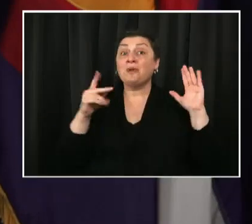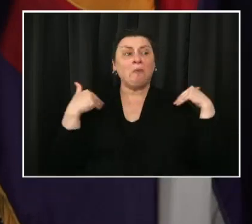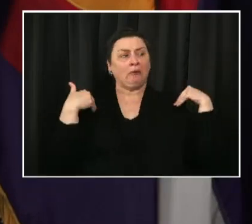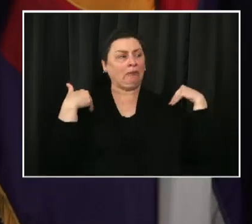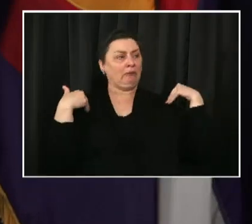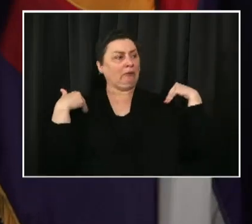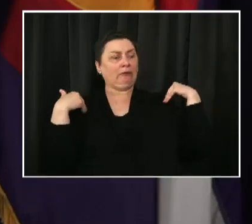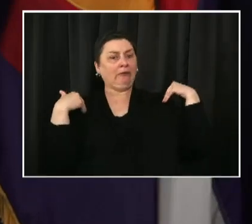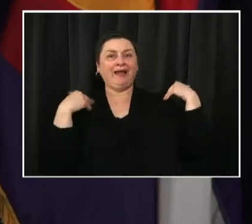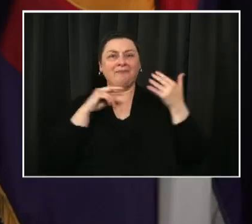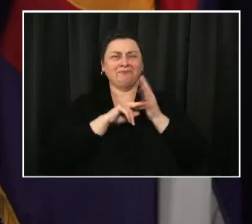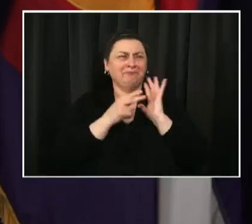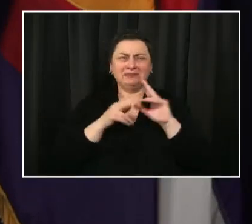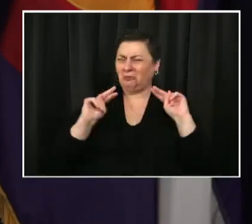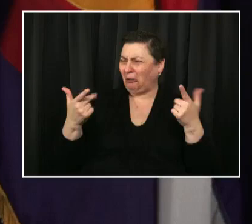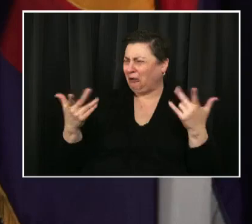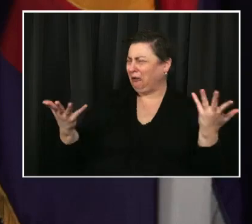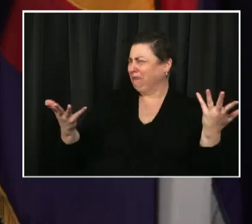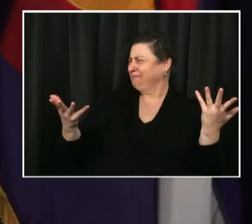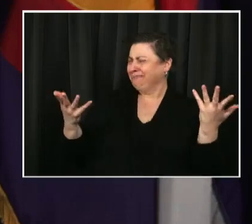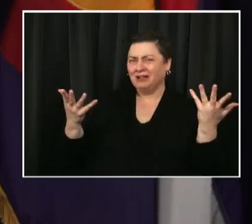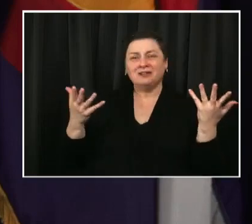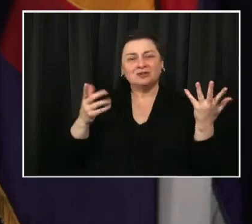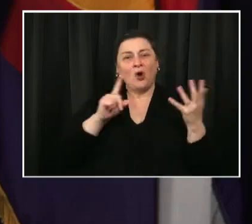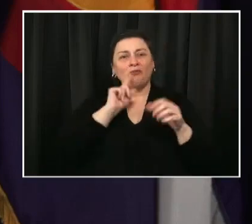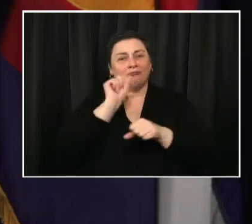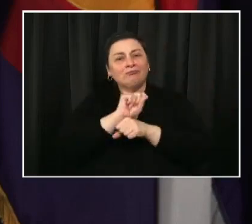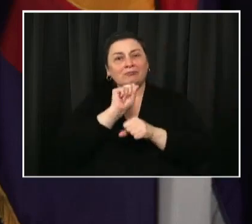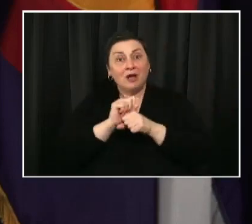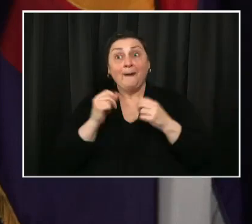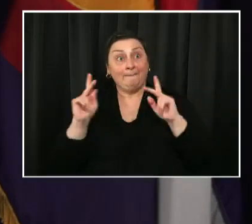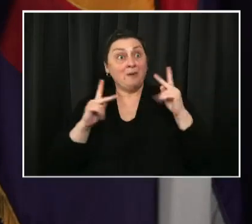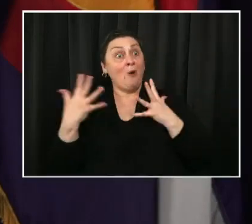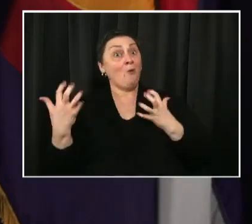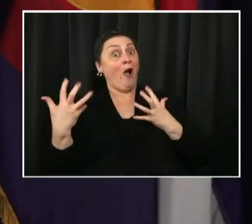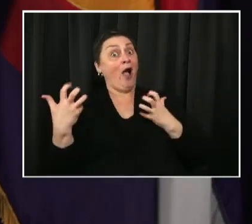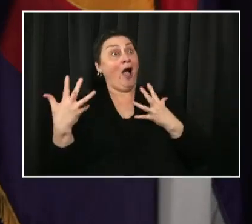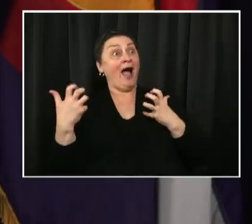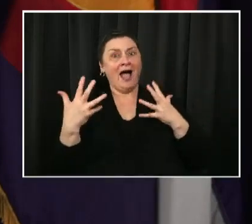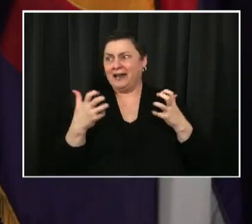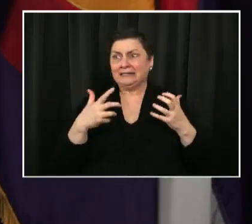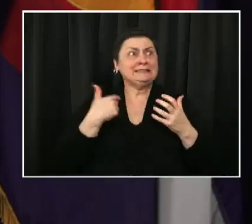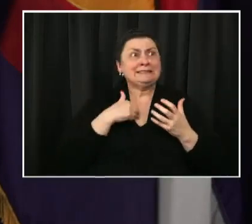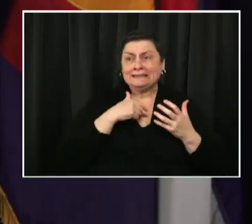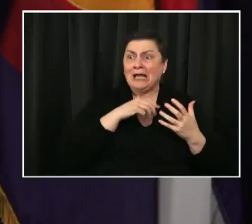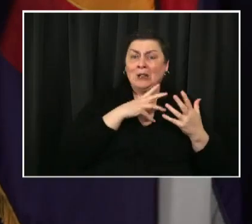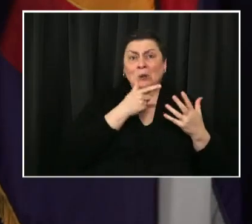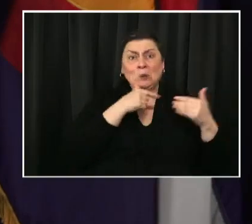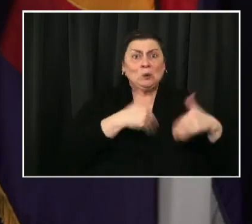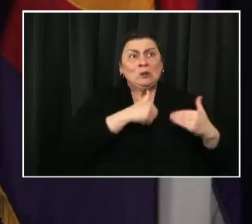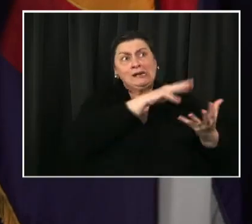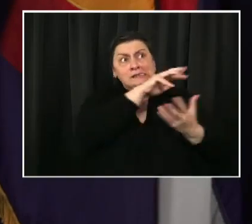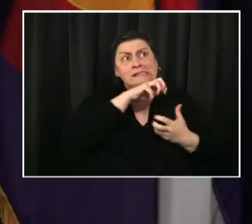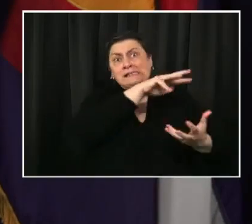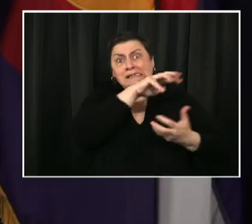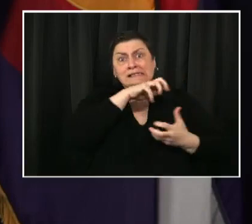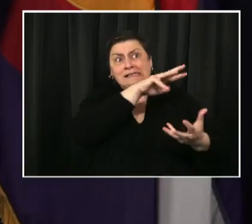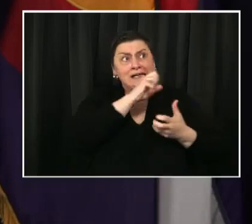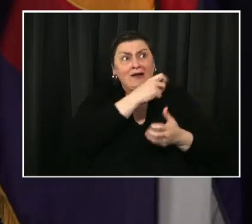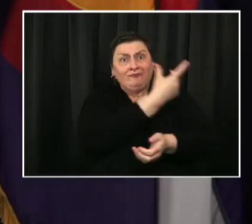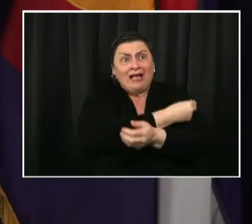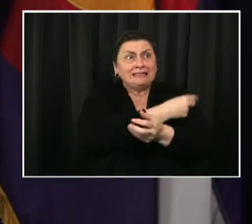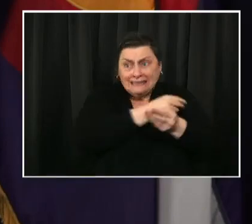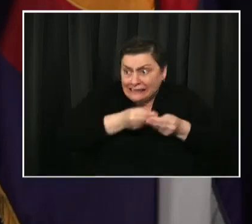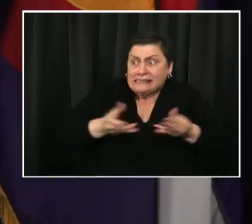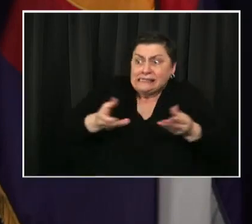now, demand still exceeds supply, which is great from our perspective. Not great from yours because you may take a week or 2 before you can get an appointment. But